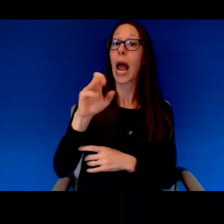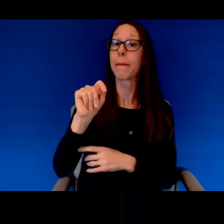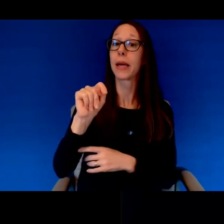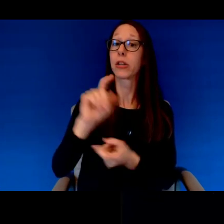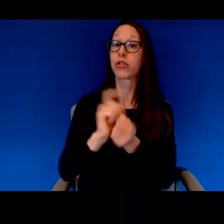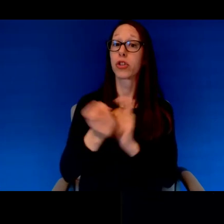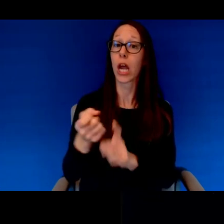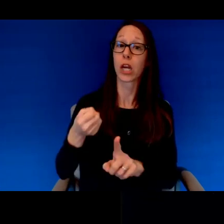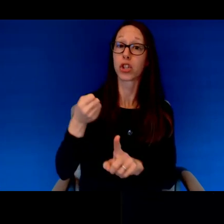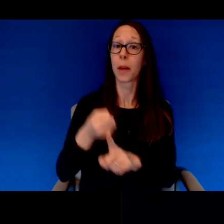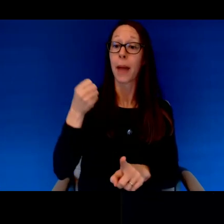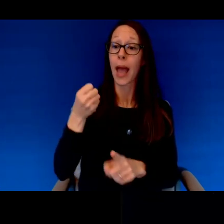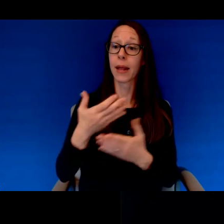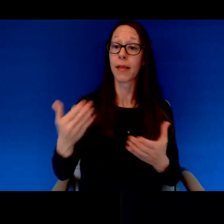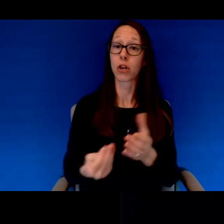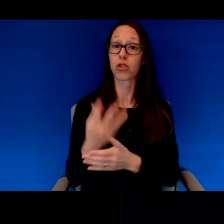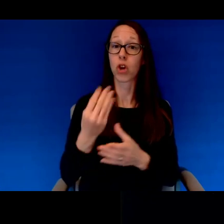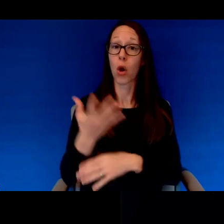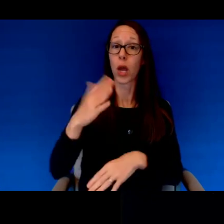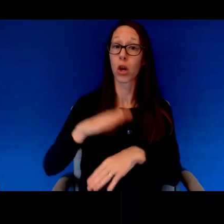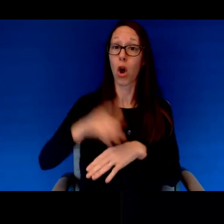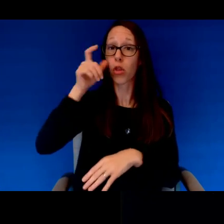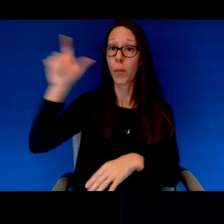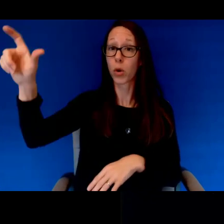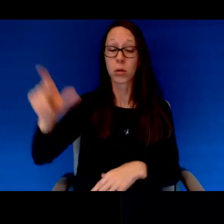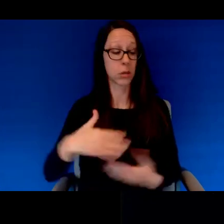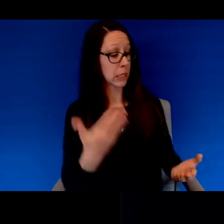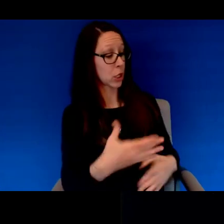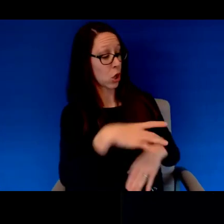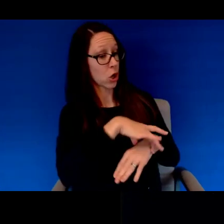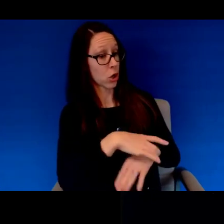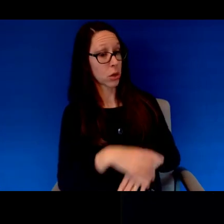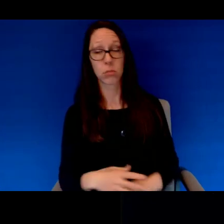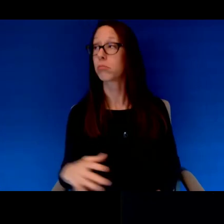Does climate change on Earth affect plants growing on the moon? I suppose.